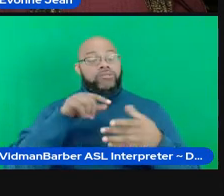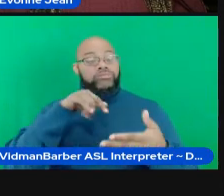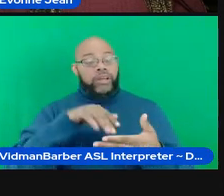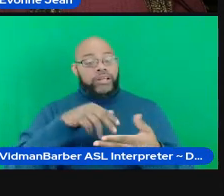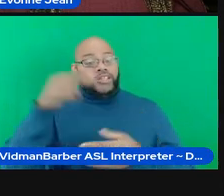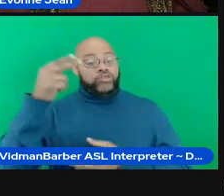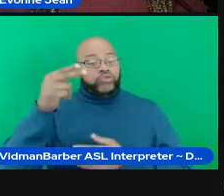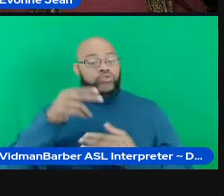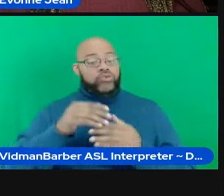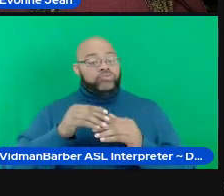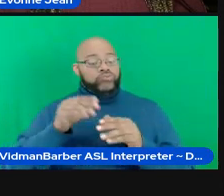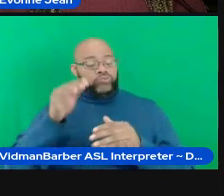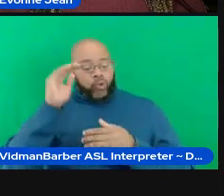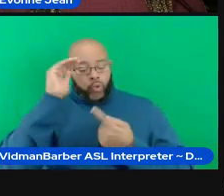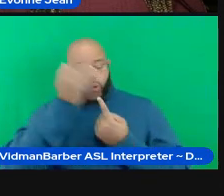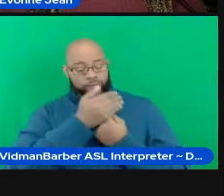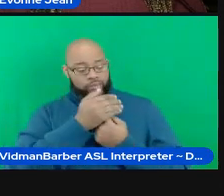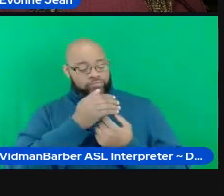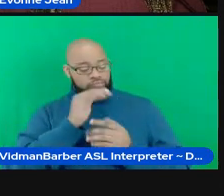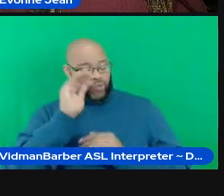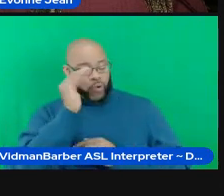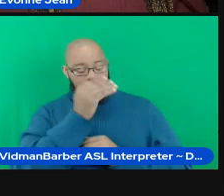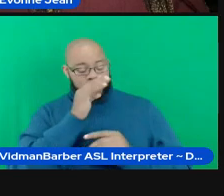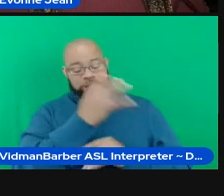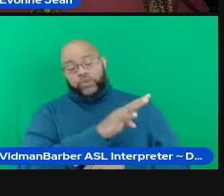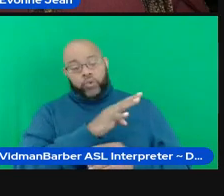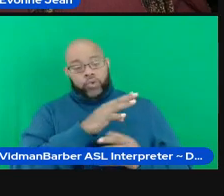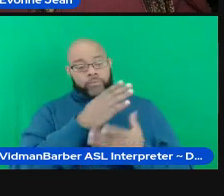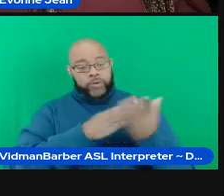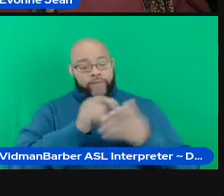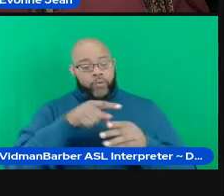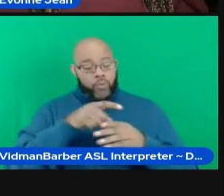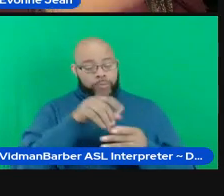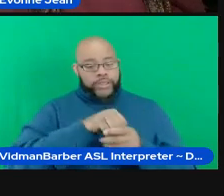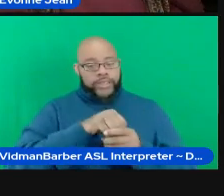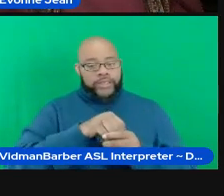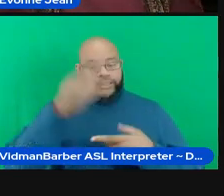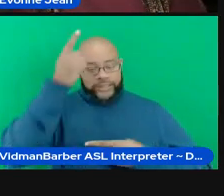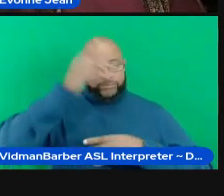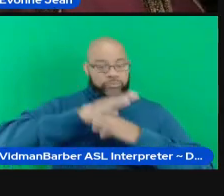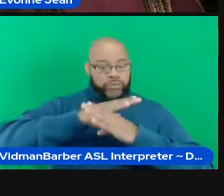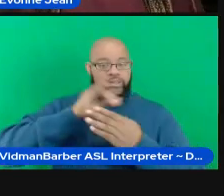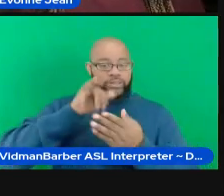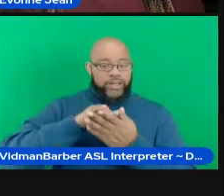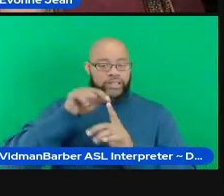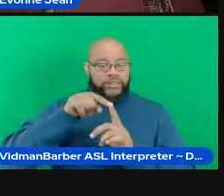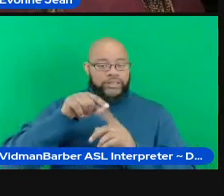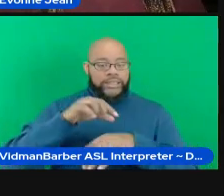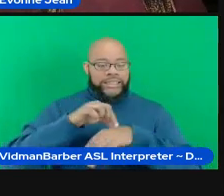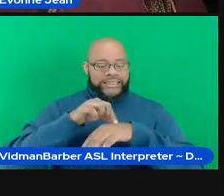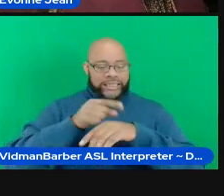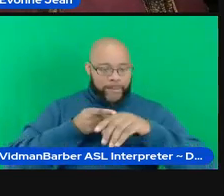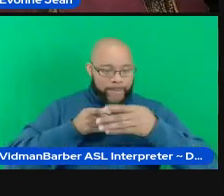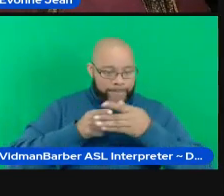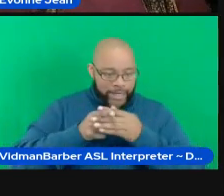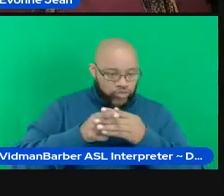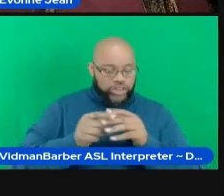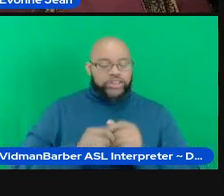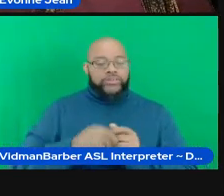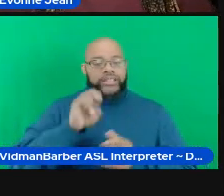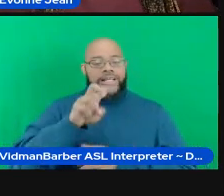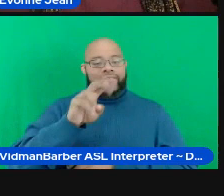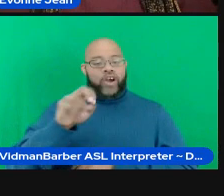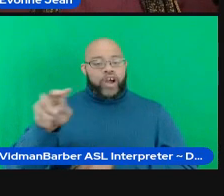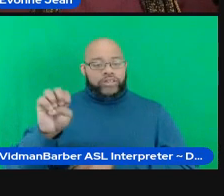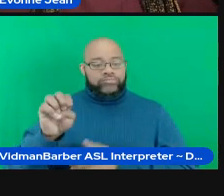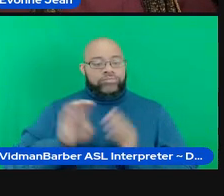historically overlooked initial stage of infection of parasitic worms in immunology, which is skin penetration, Evonne developed